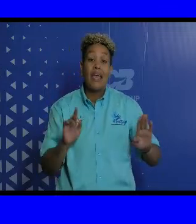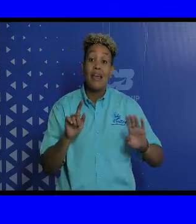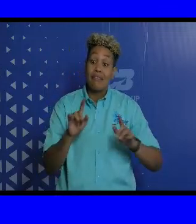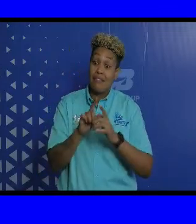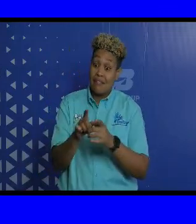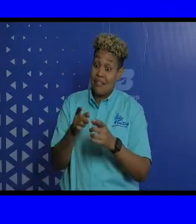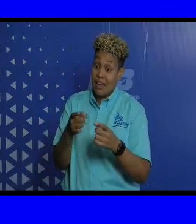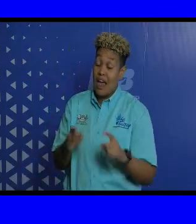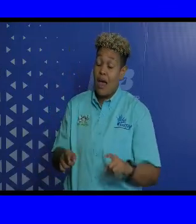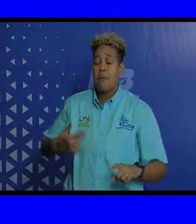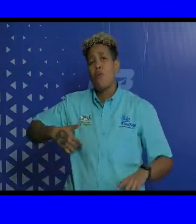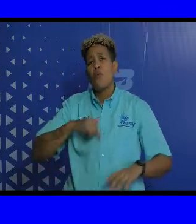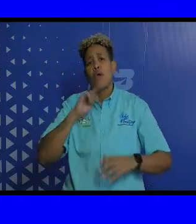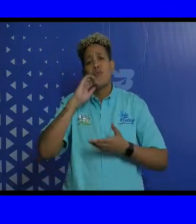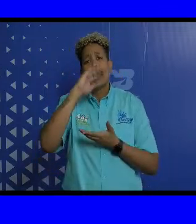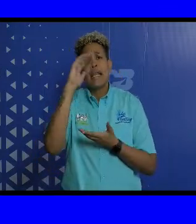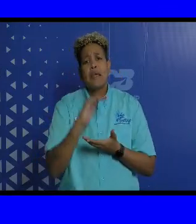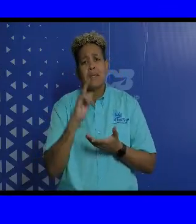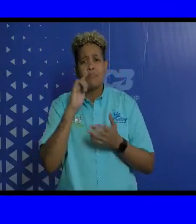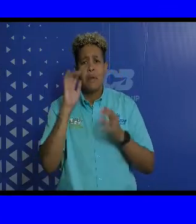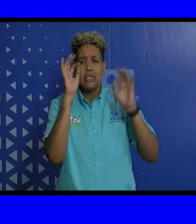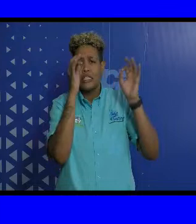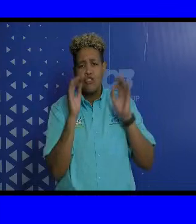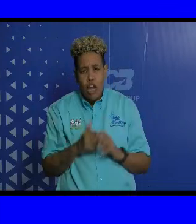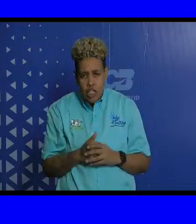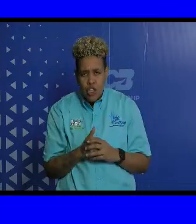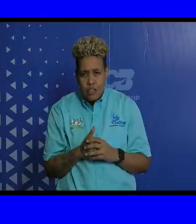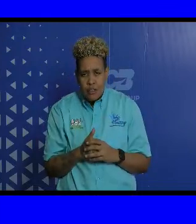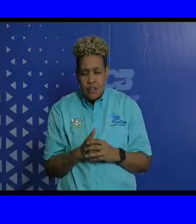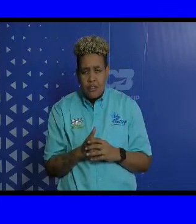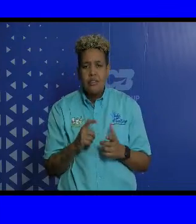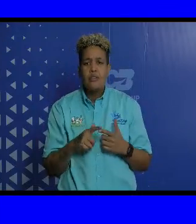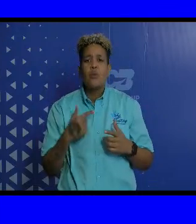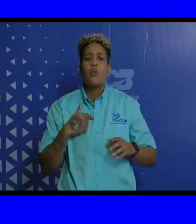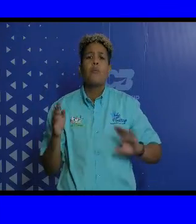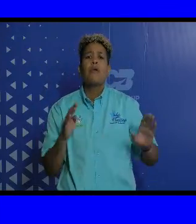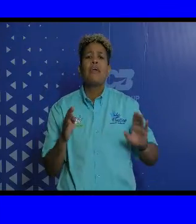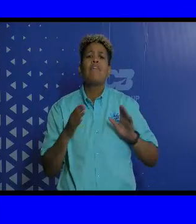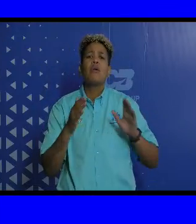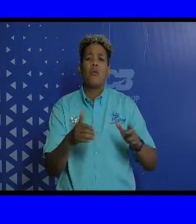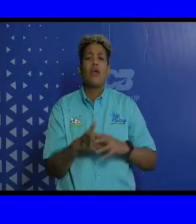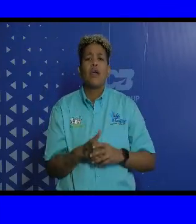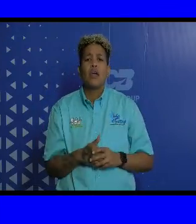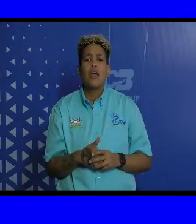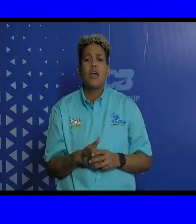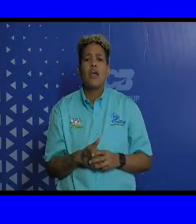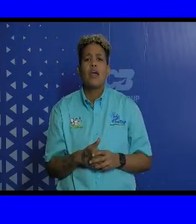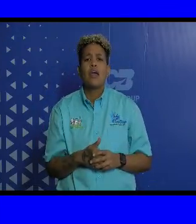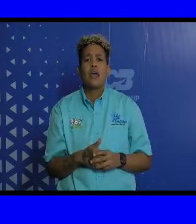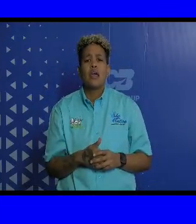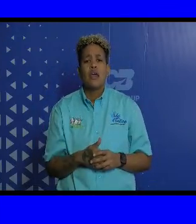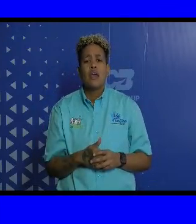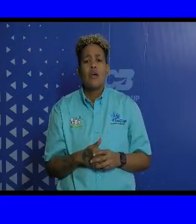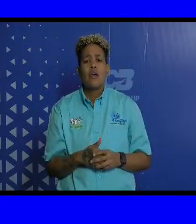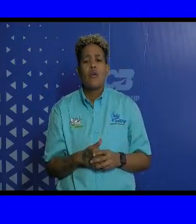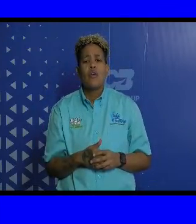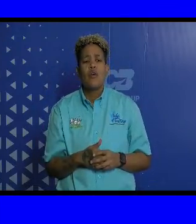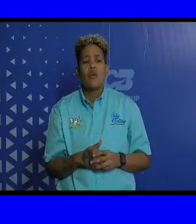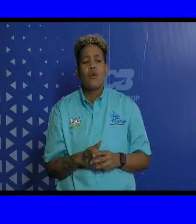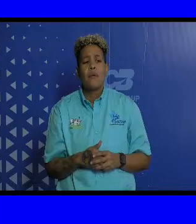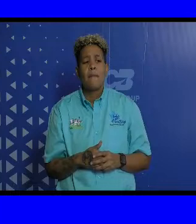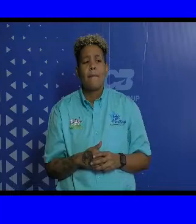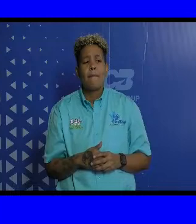way that we minimize distractions. We'll behave in such a way that we